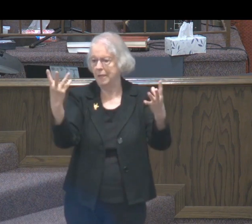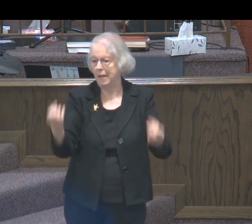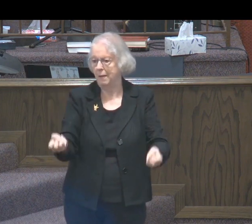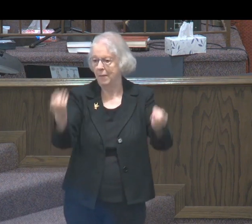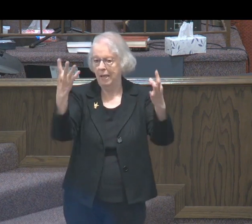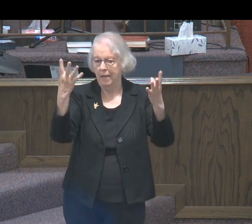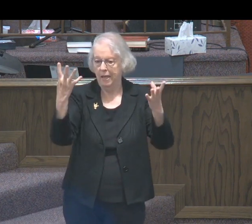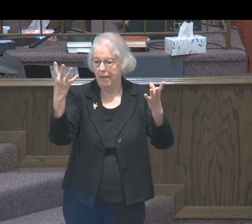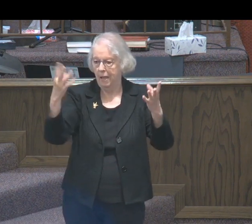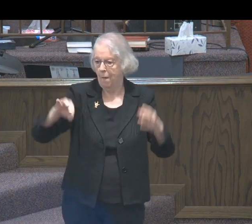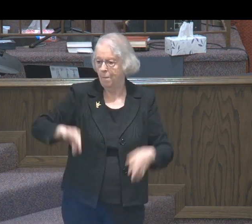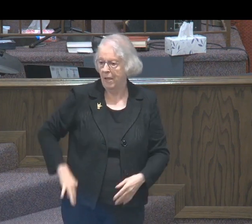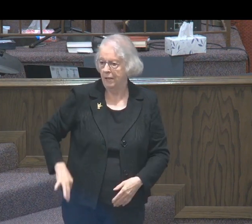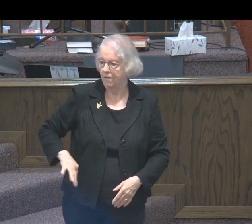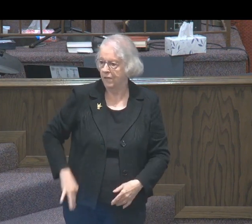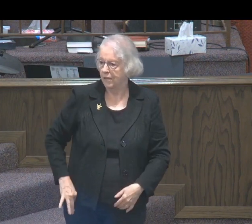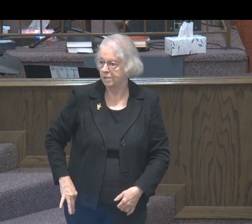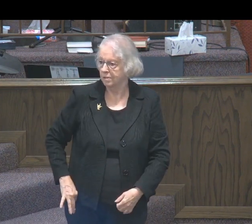We should sing them again.